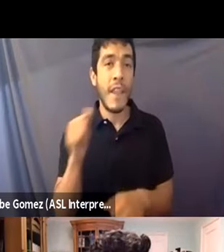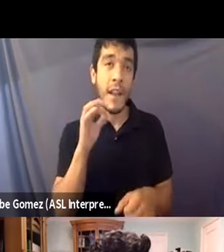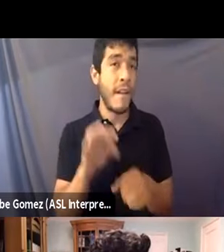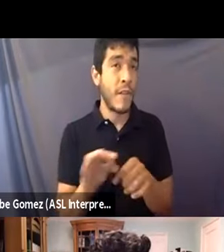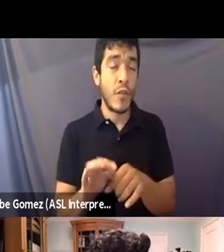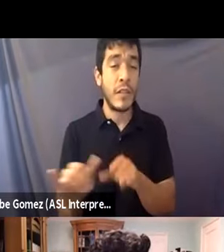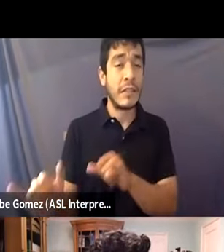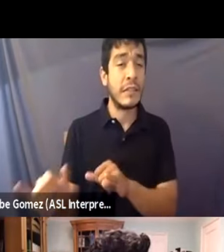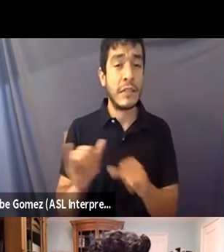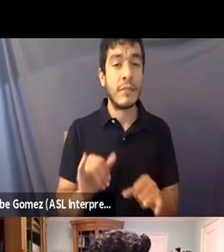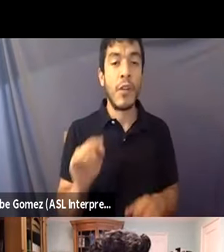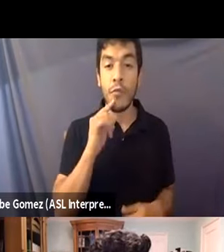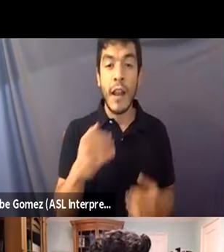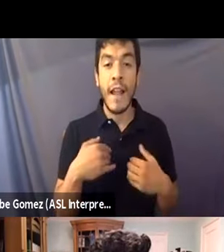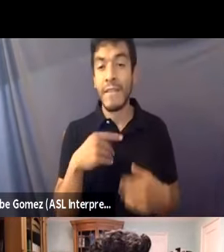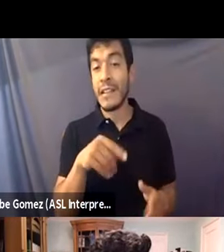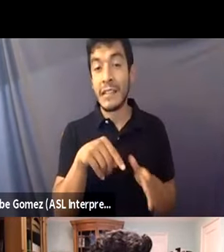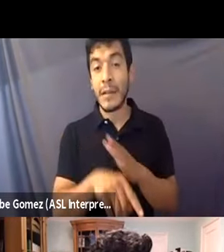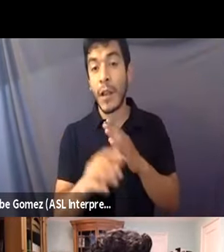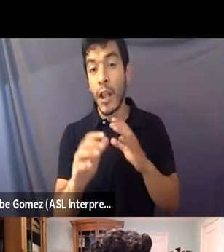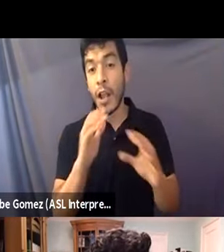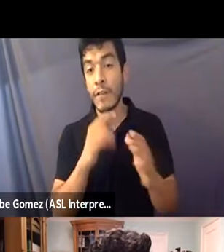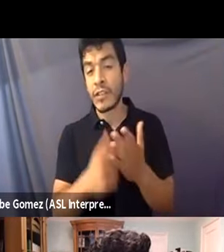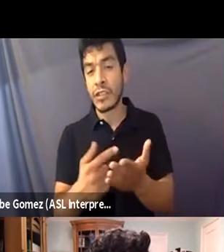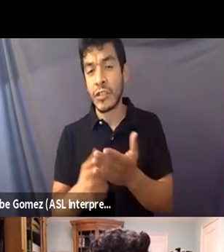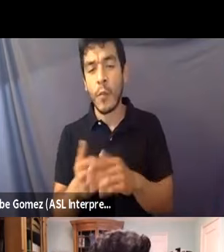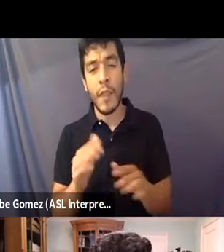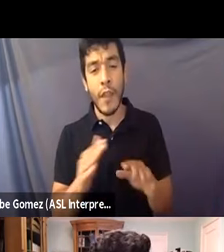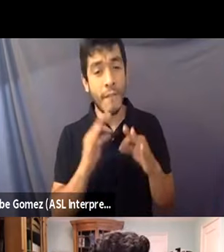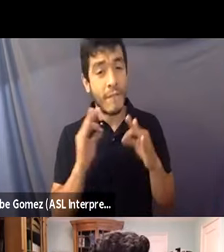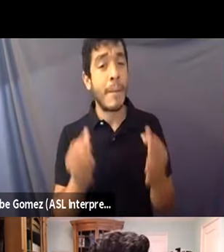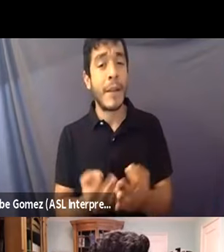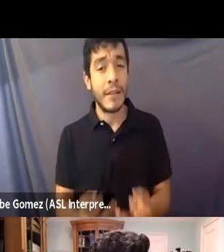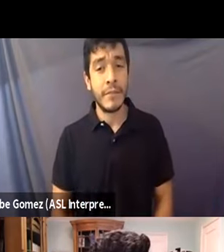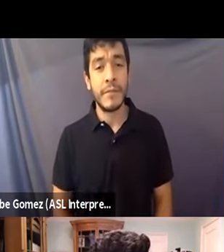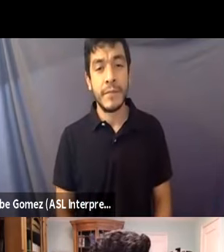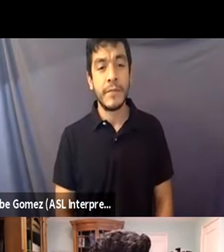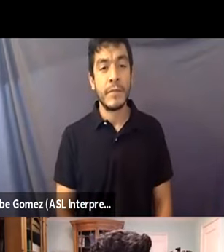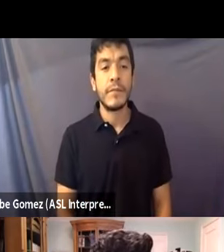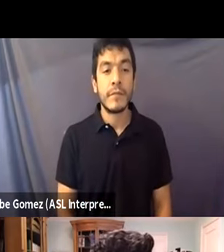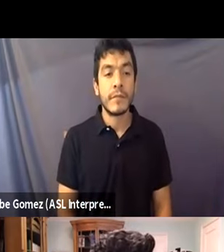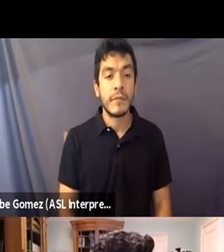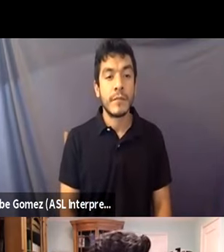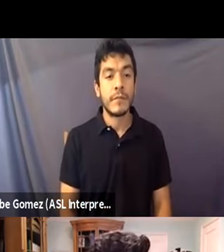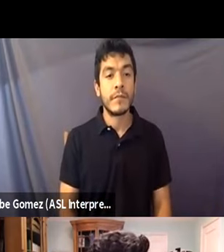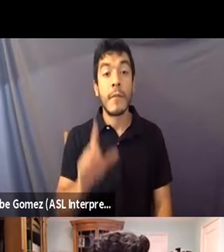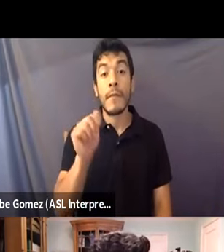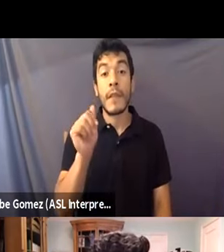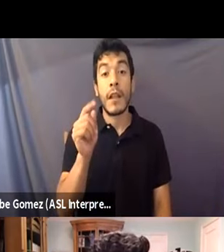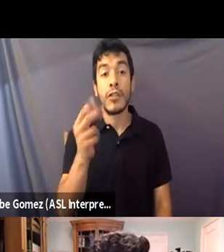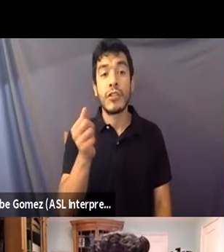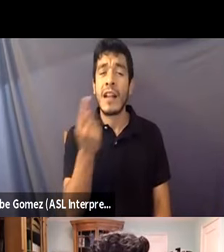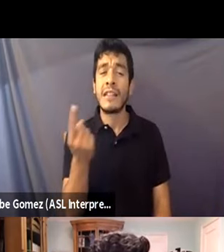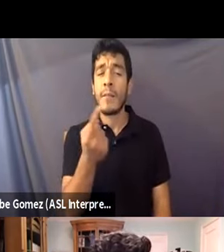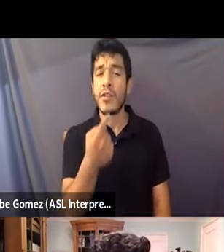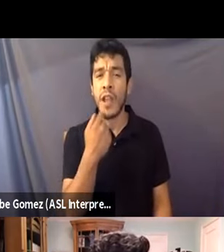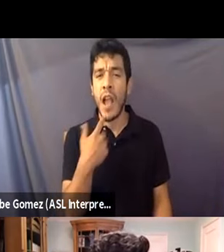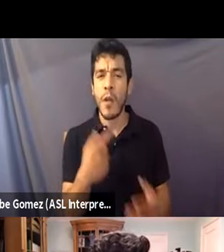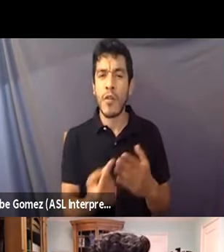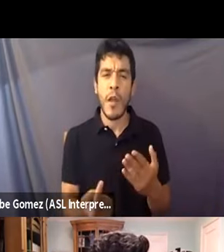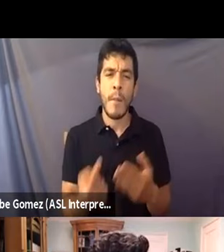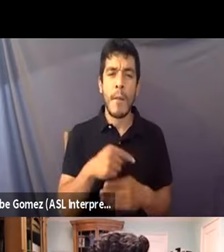and really having these deep conversations with their family members. And, you know, something you said, I just want to come back to quickly and then I have another